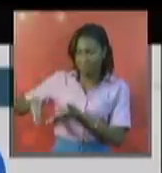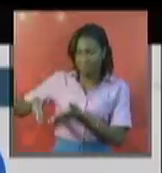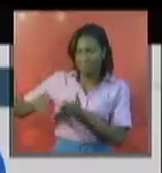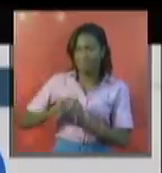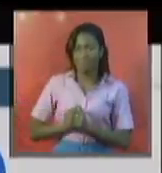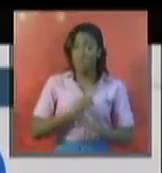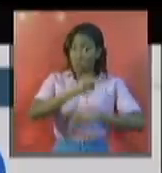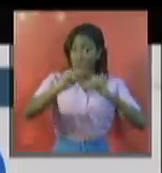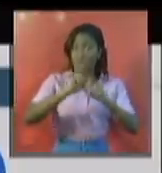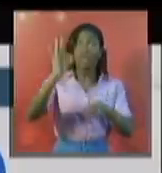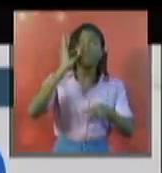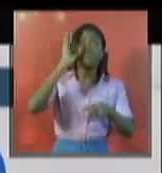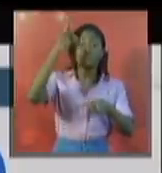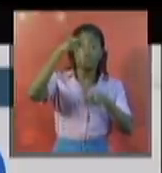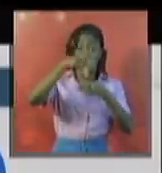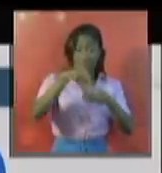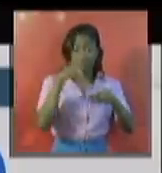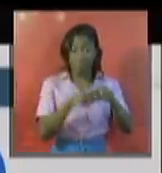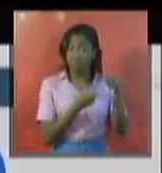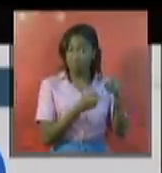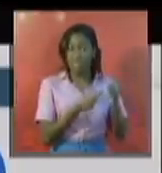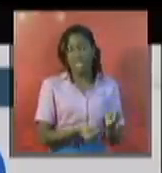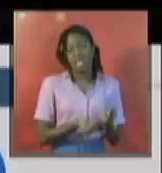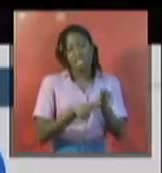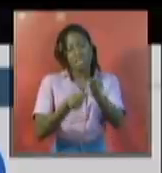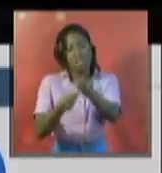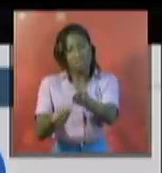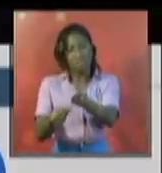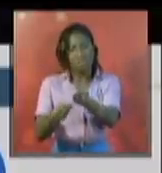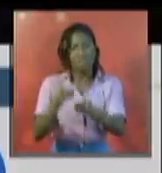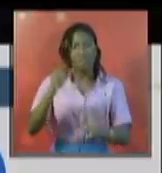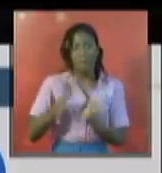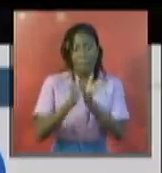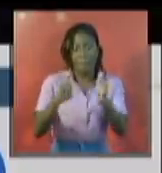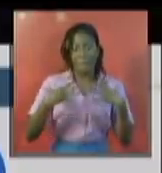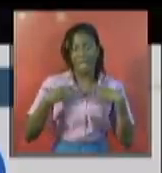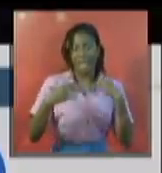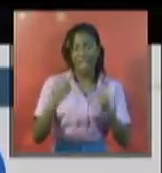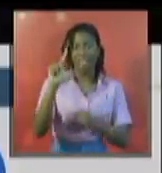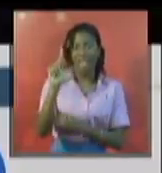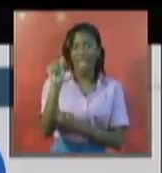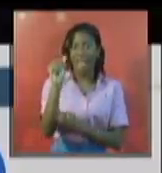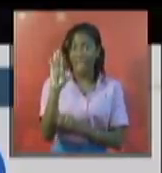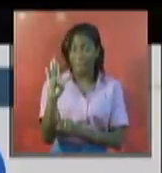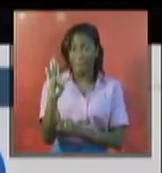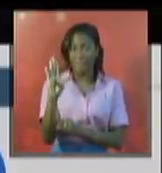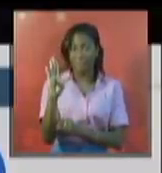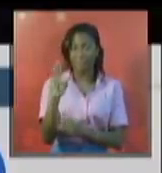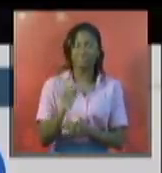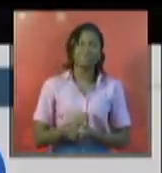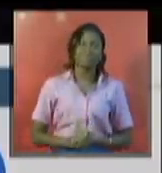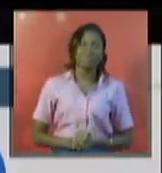is collected, it's usually brought into the Trinidad and Tobago Public Health Lab, and oftentimes that's routed to